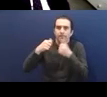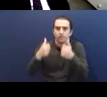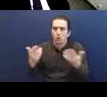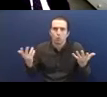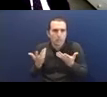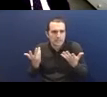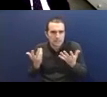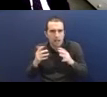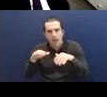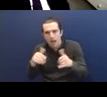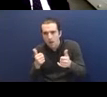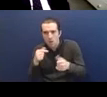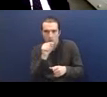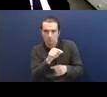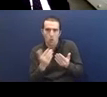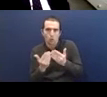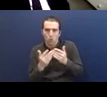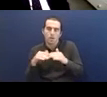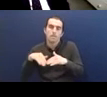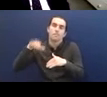inclusive, would be good, I think.